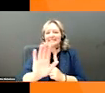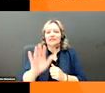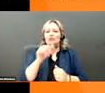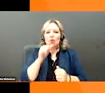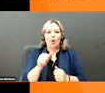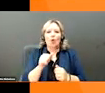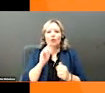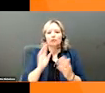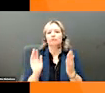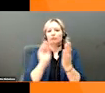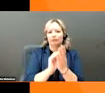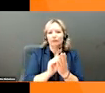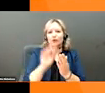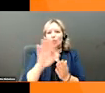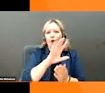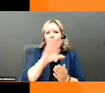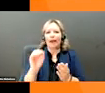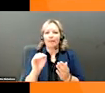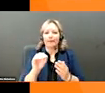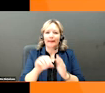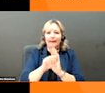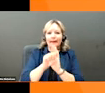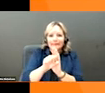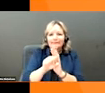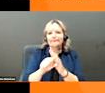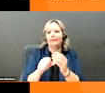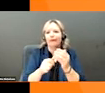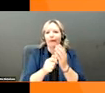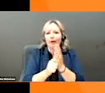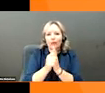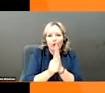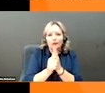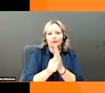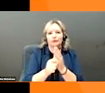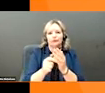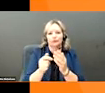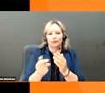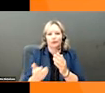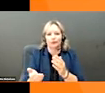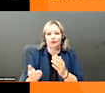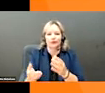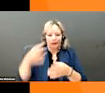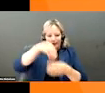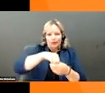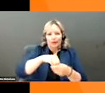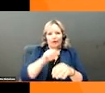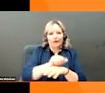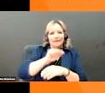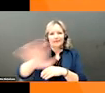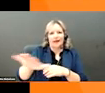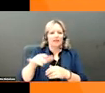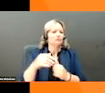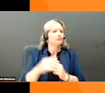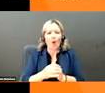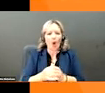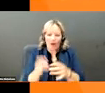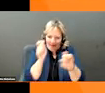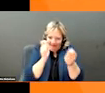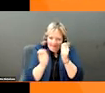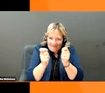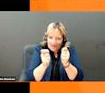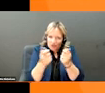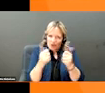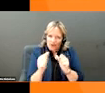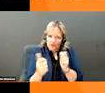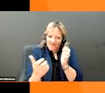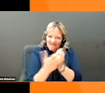at the front. Really customize it and just think